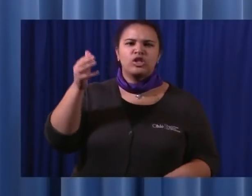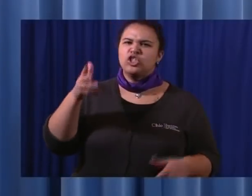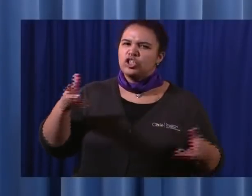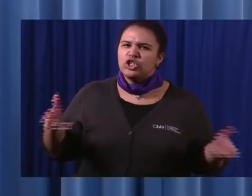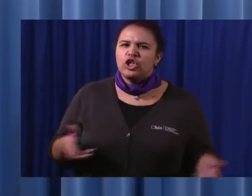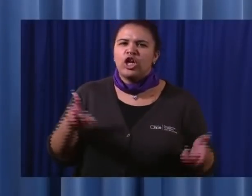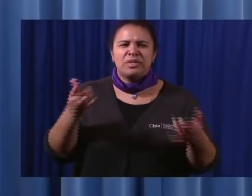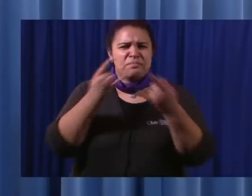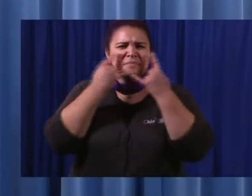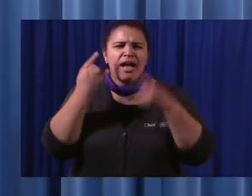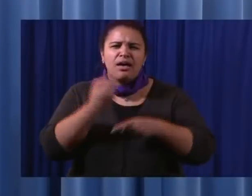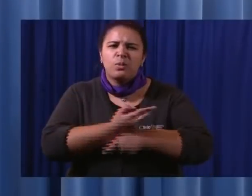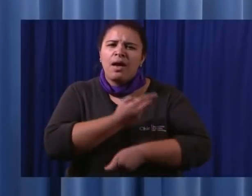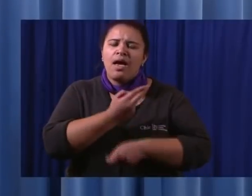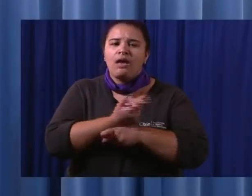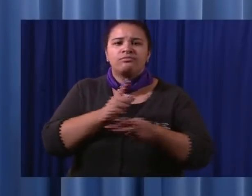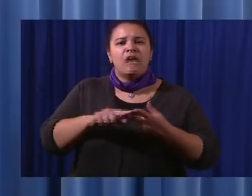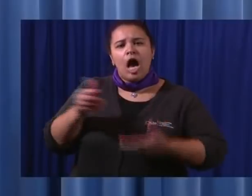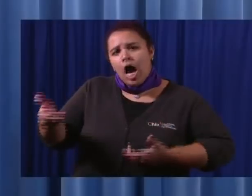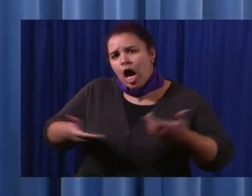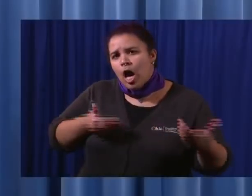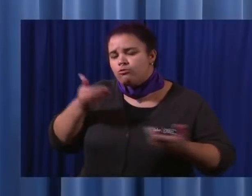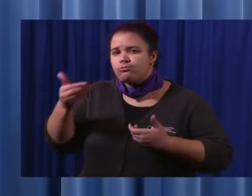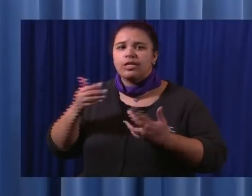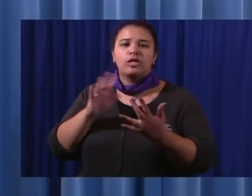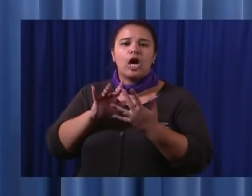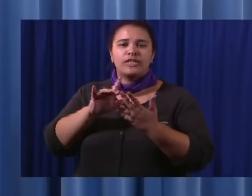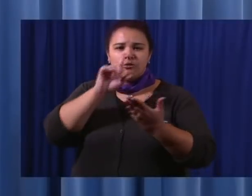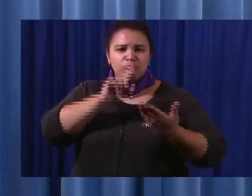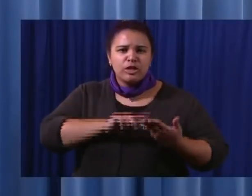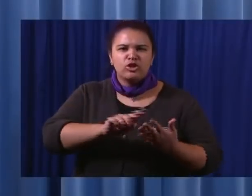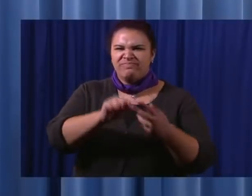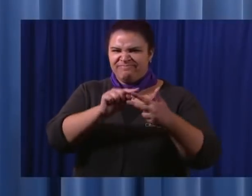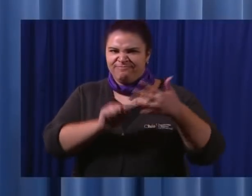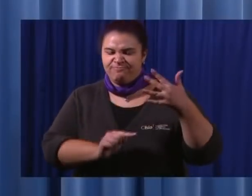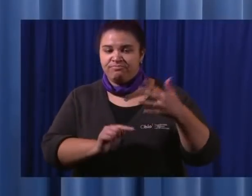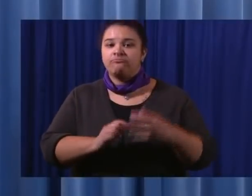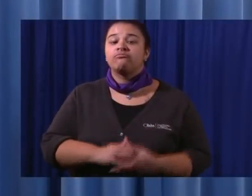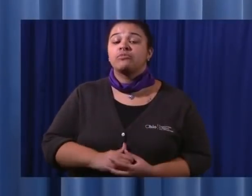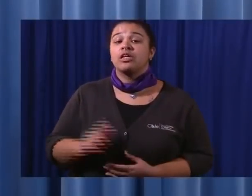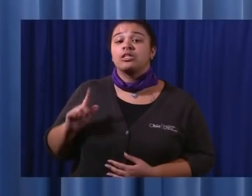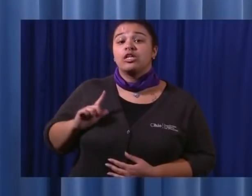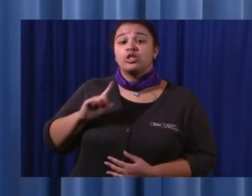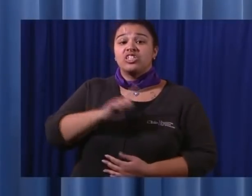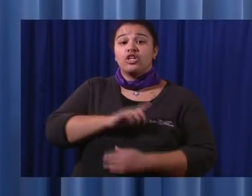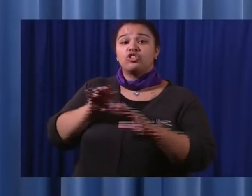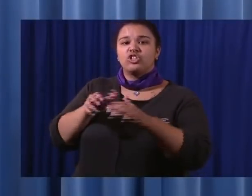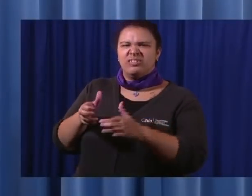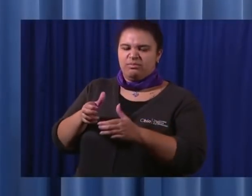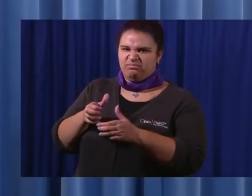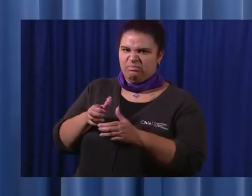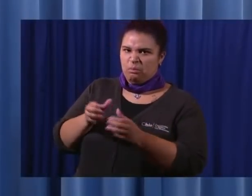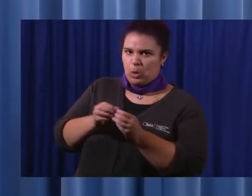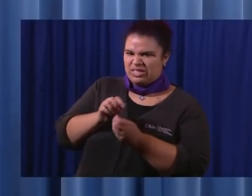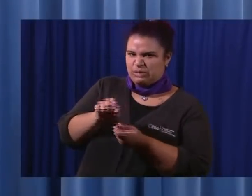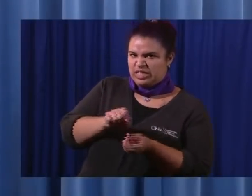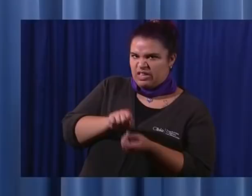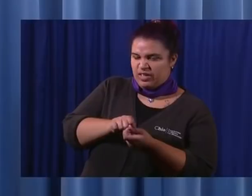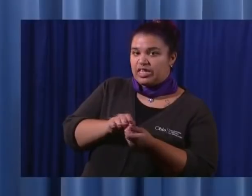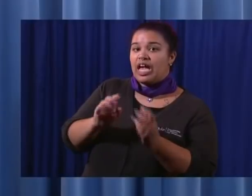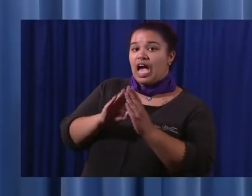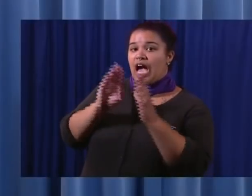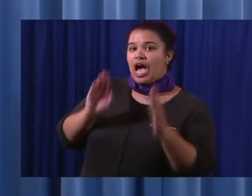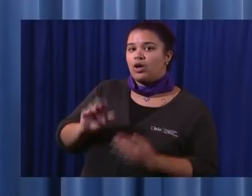and issuing public health orders. The legislature, and most notably House Republicans, have voted against the use of